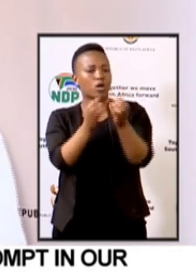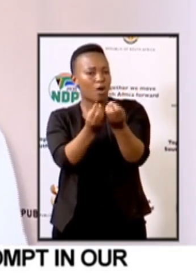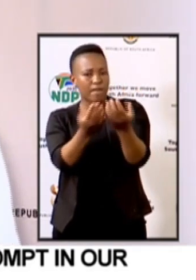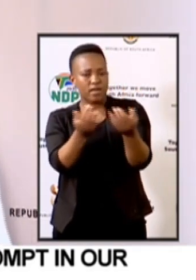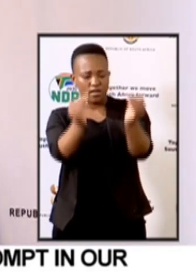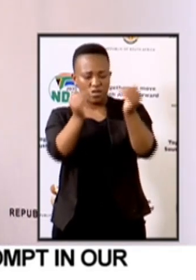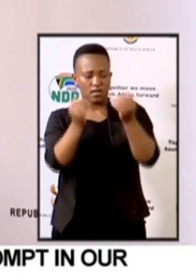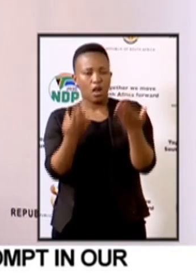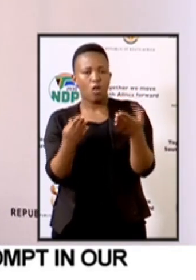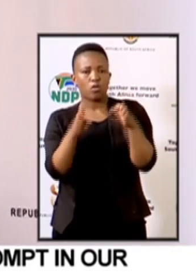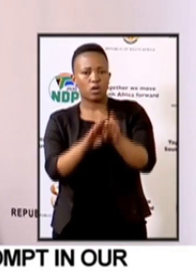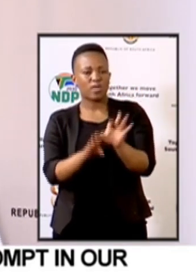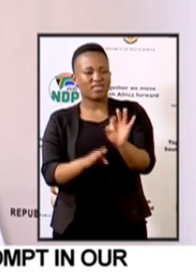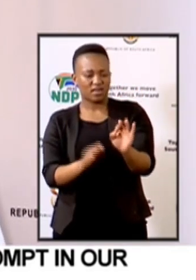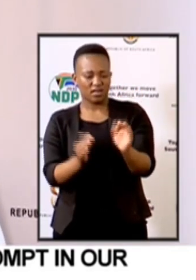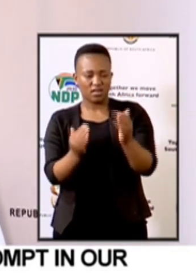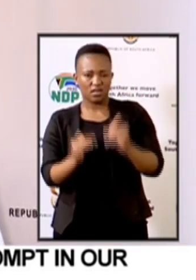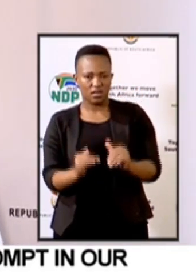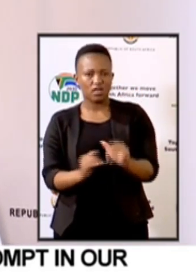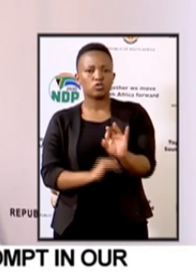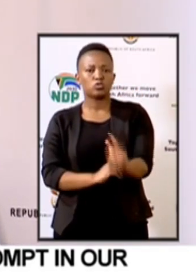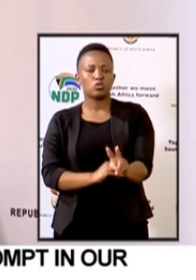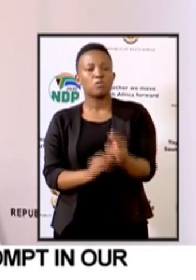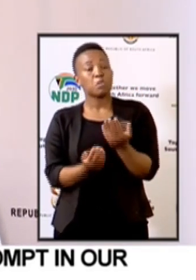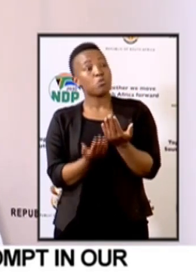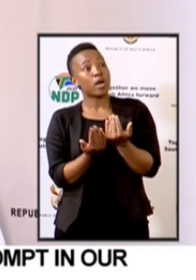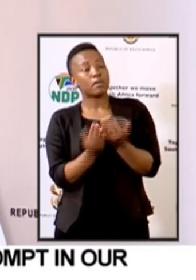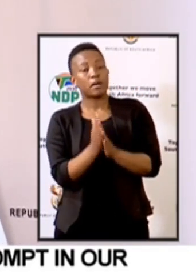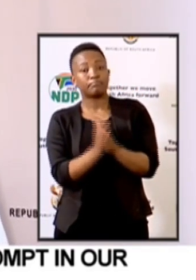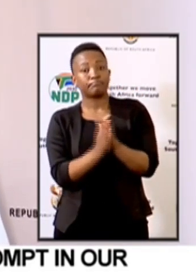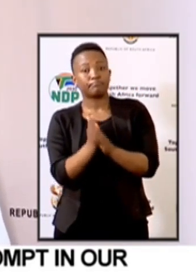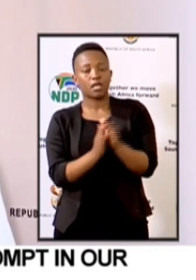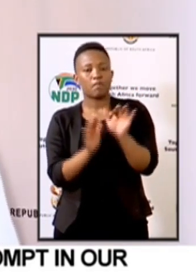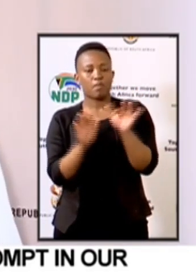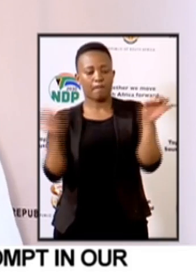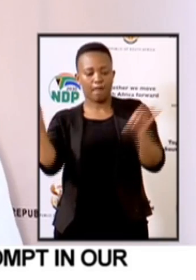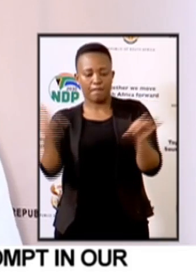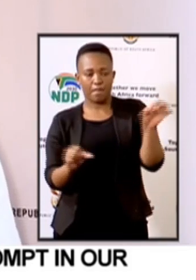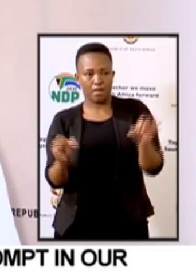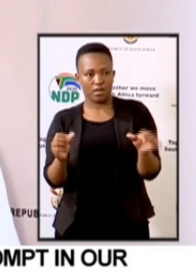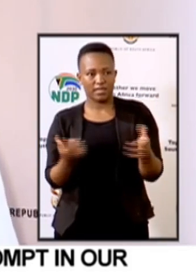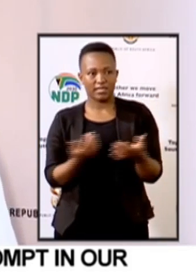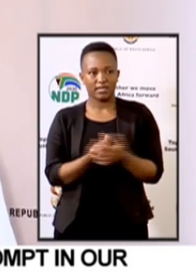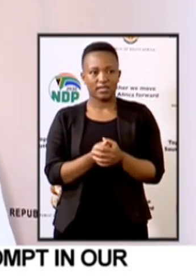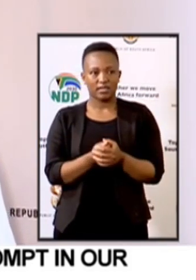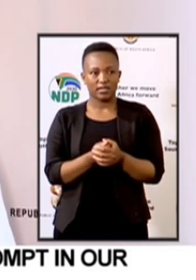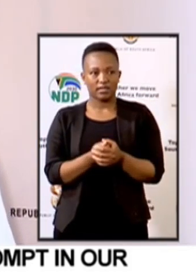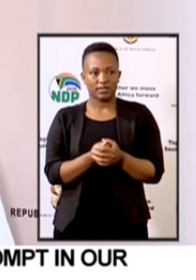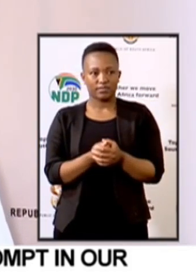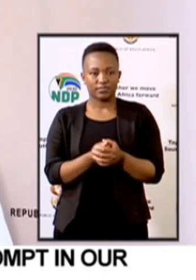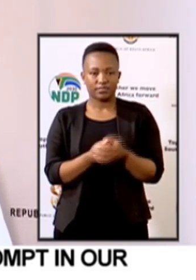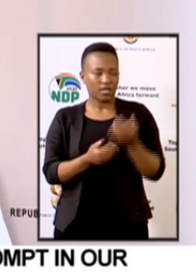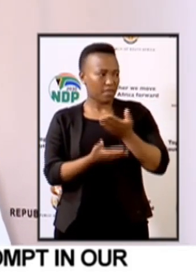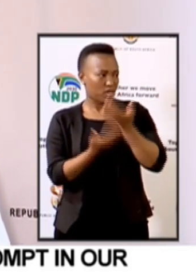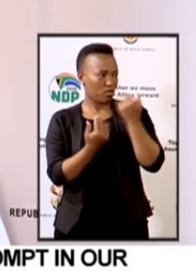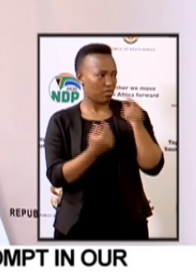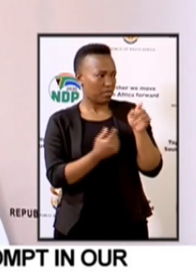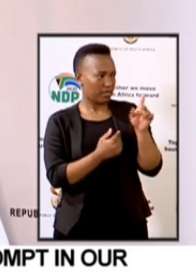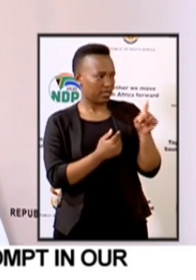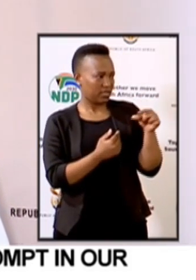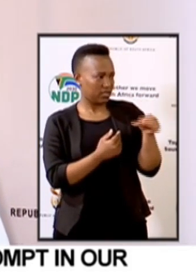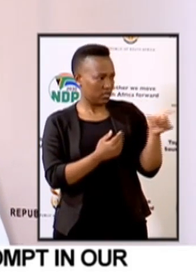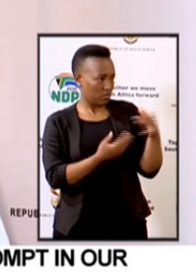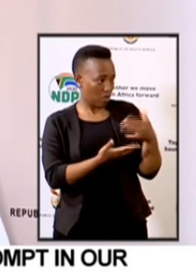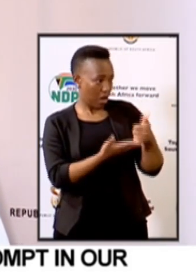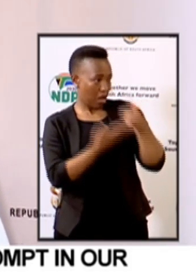Okay. So get an idea of the numbers of what you anticipate the growth in. Well, I don't know whether DG will be able to assist me